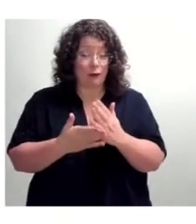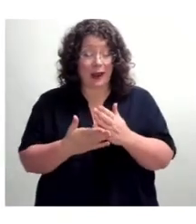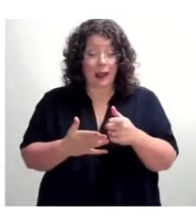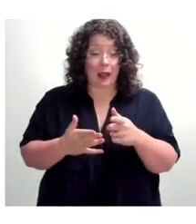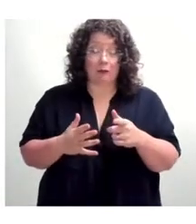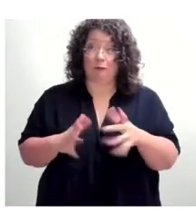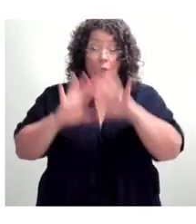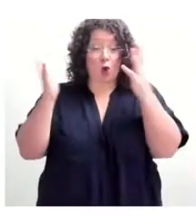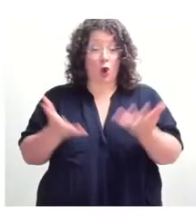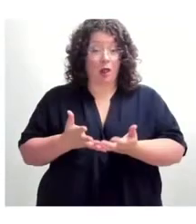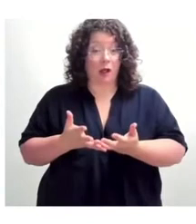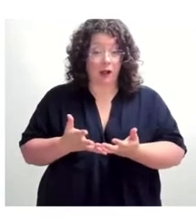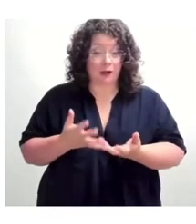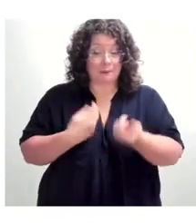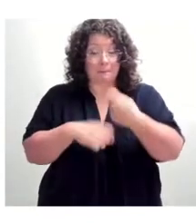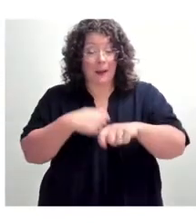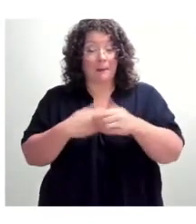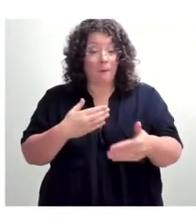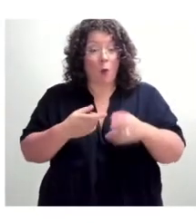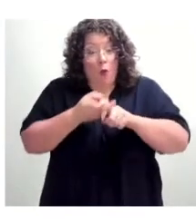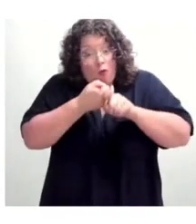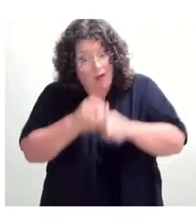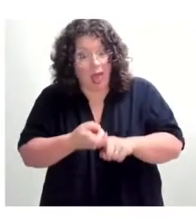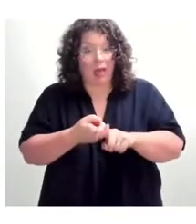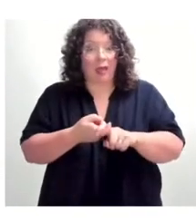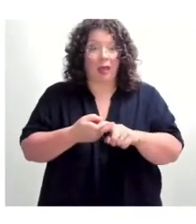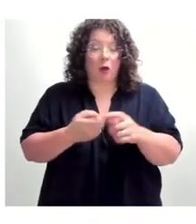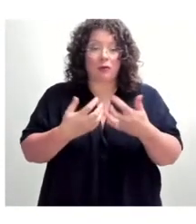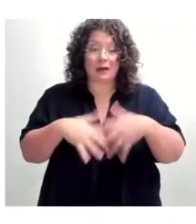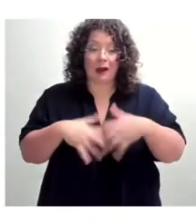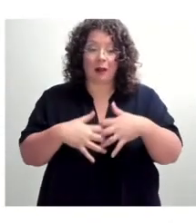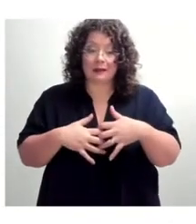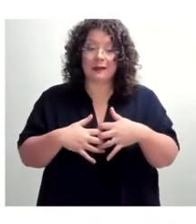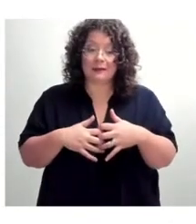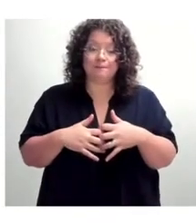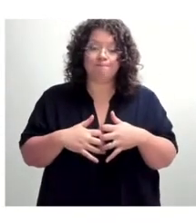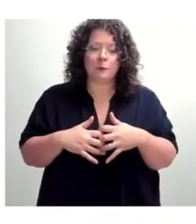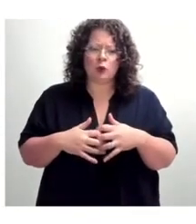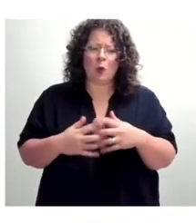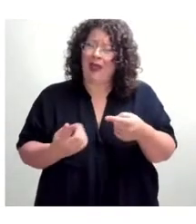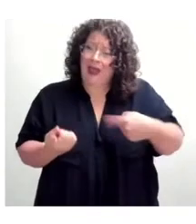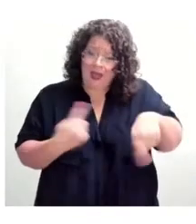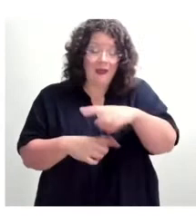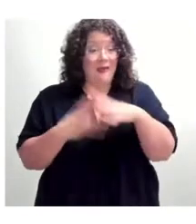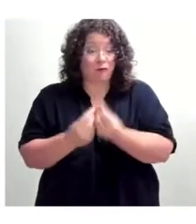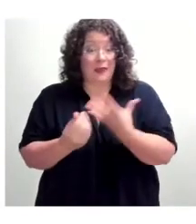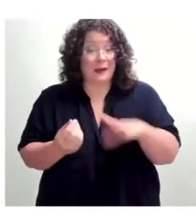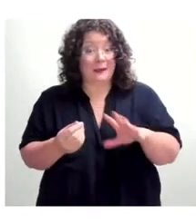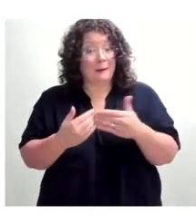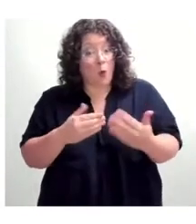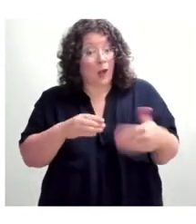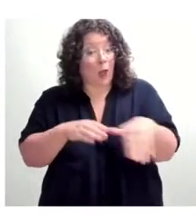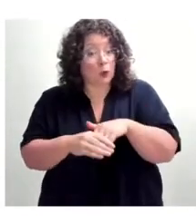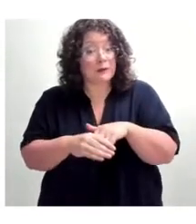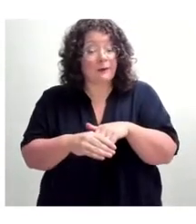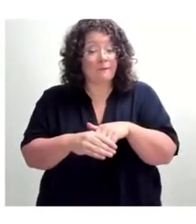to kind of really raise the bar now in that accessibility space? Yeah, I think Mark said it beautifully. I mean, inclusive design thinking